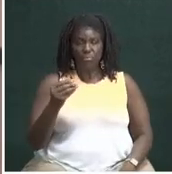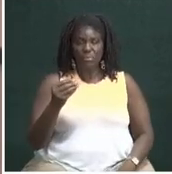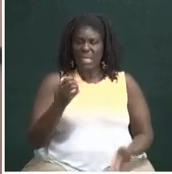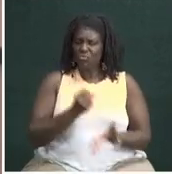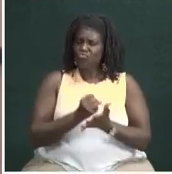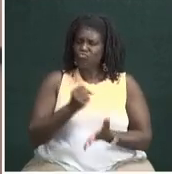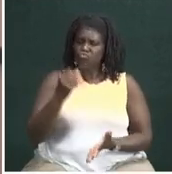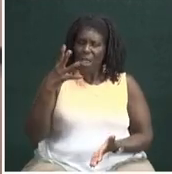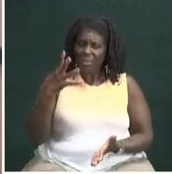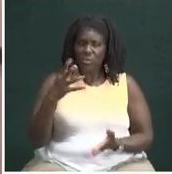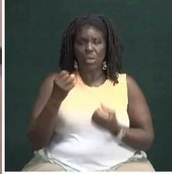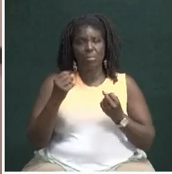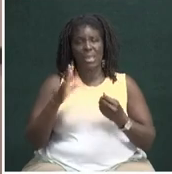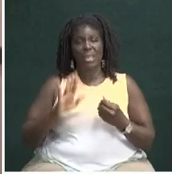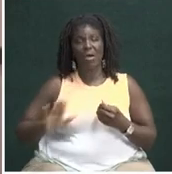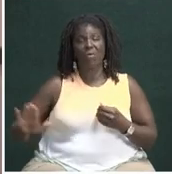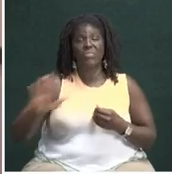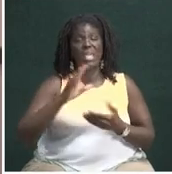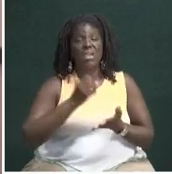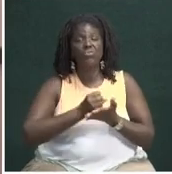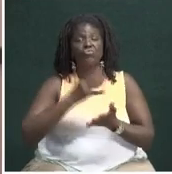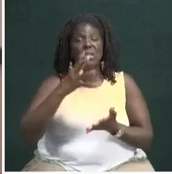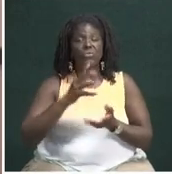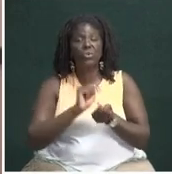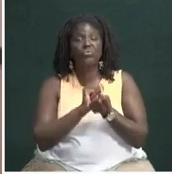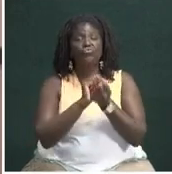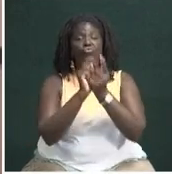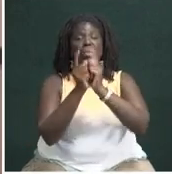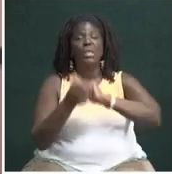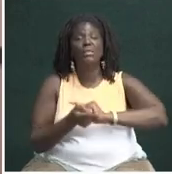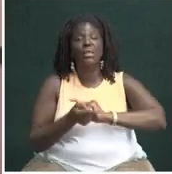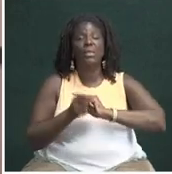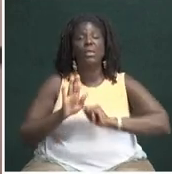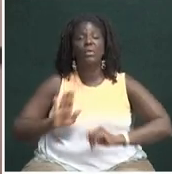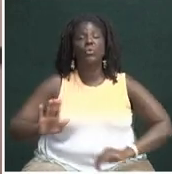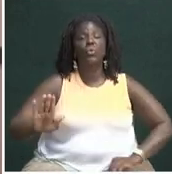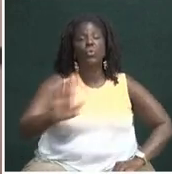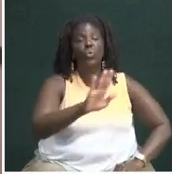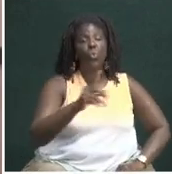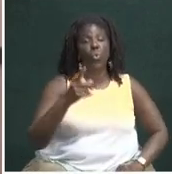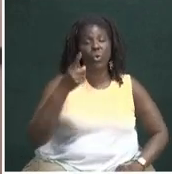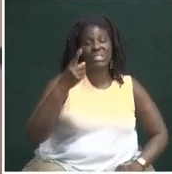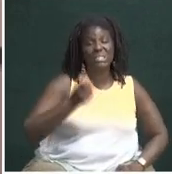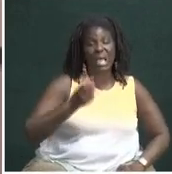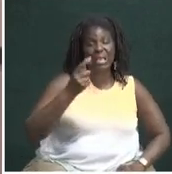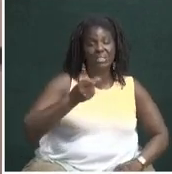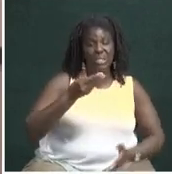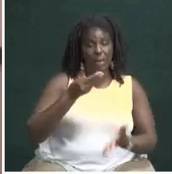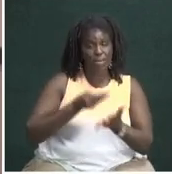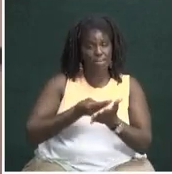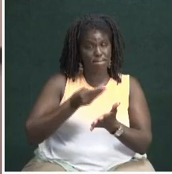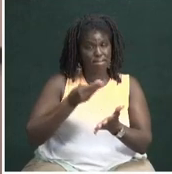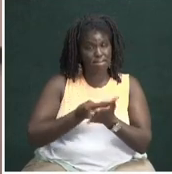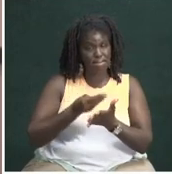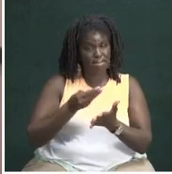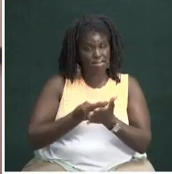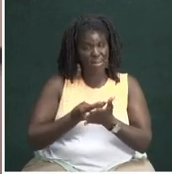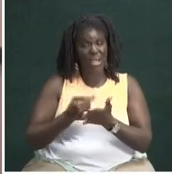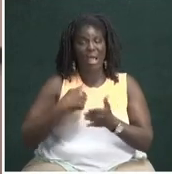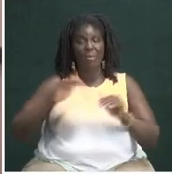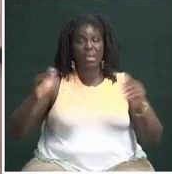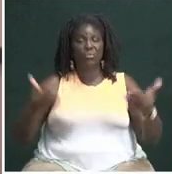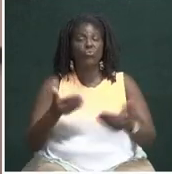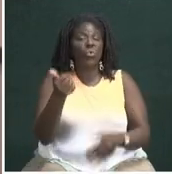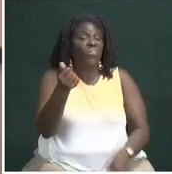treasures. Many of their treasures translate into your scholarships. So let me introduce you